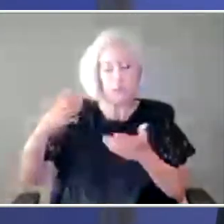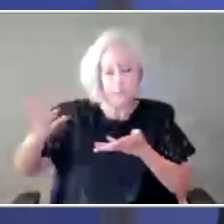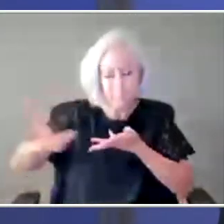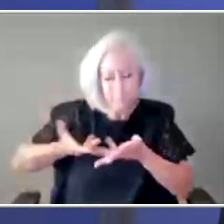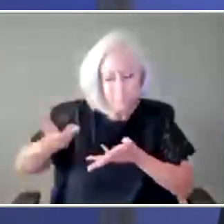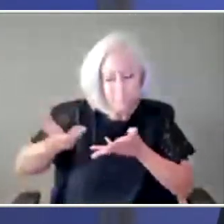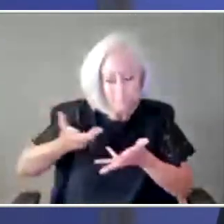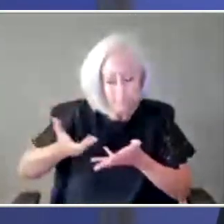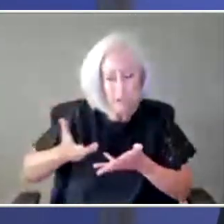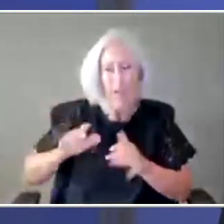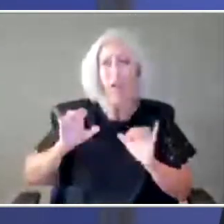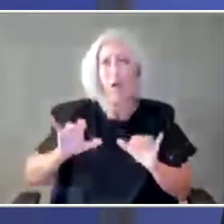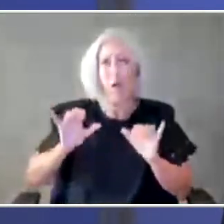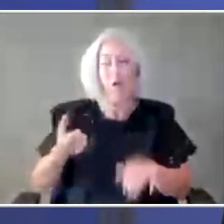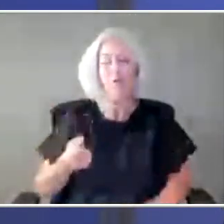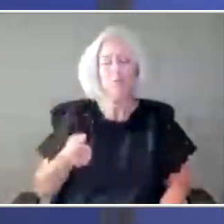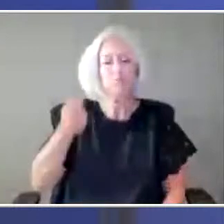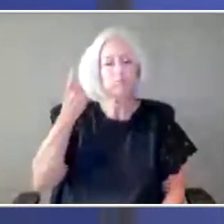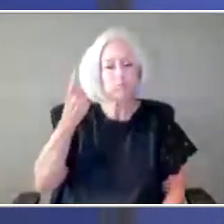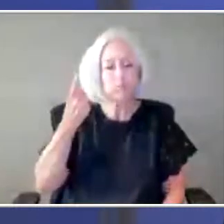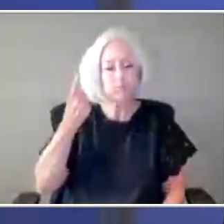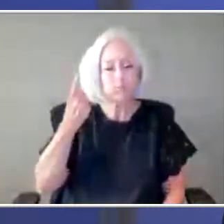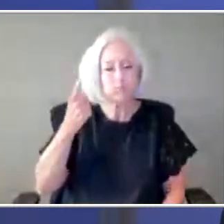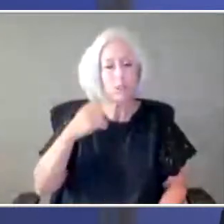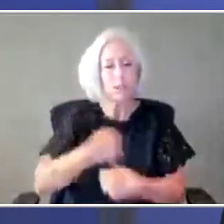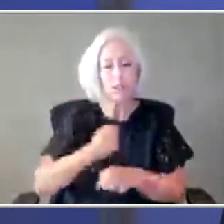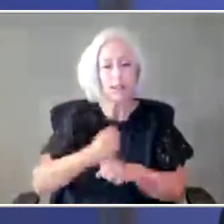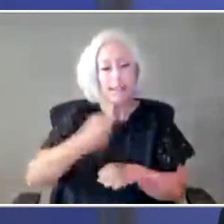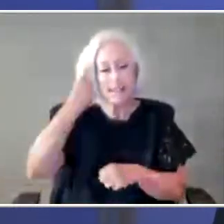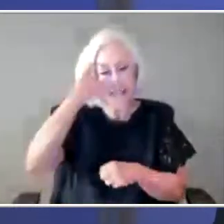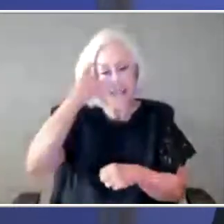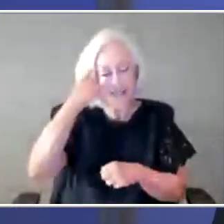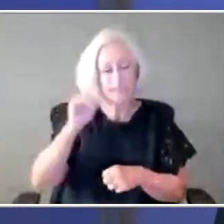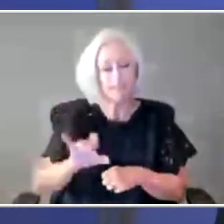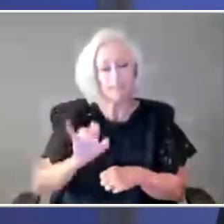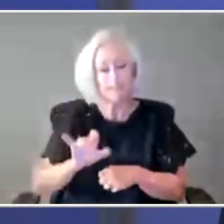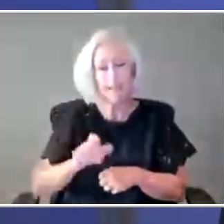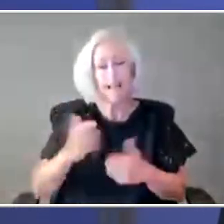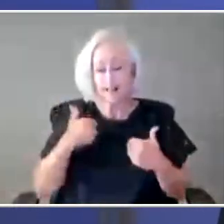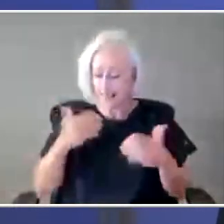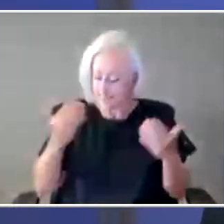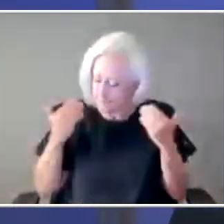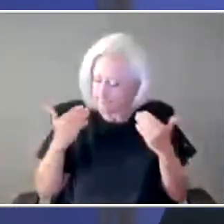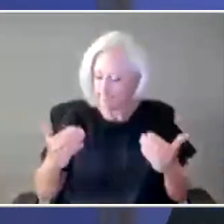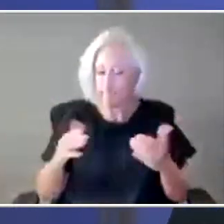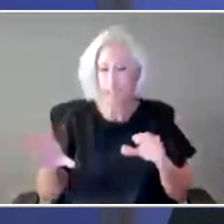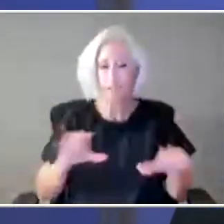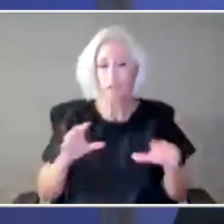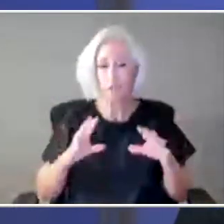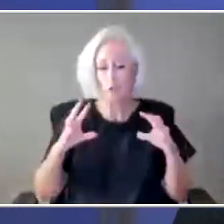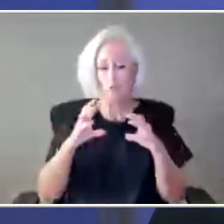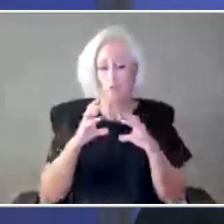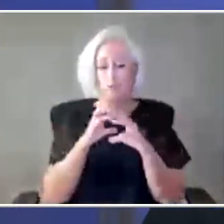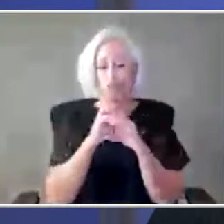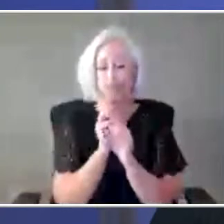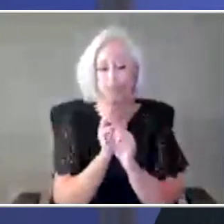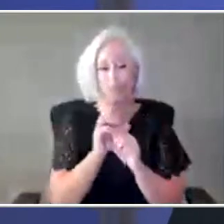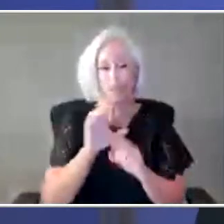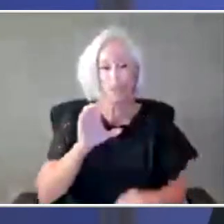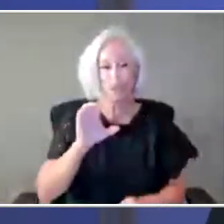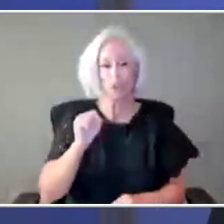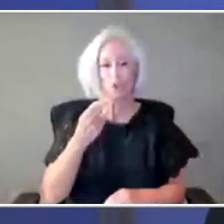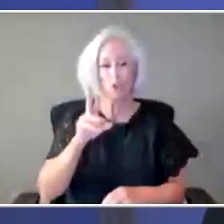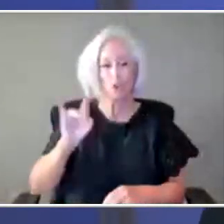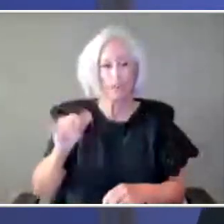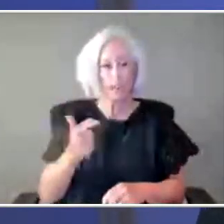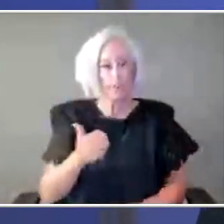okay, now I understand. Now this makes sense to me. Let's get in there and let's do some shrinking first, because I was bloated. I was